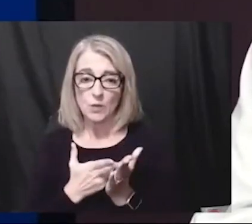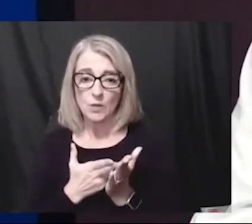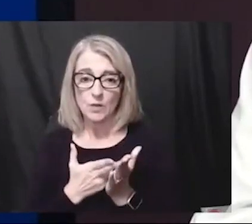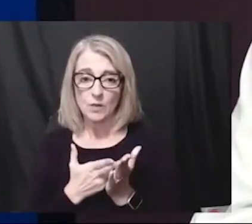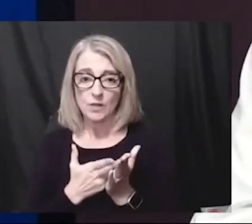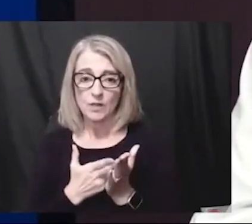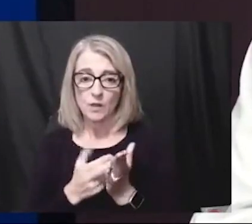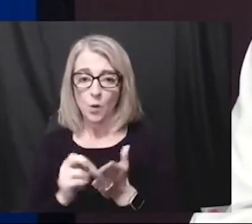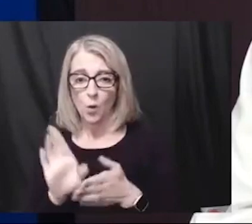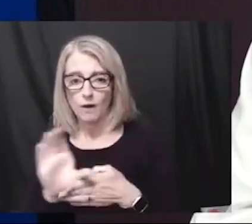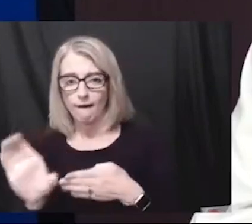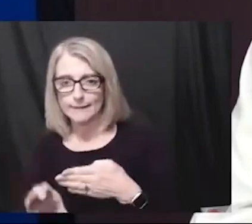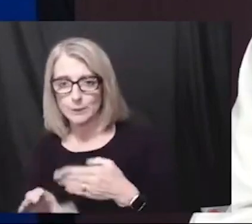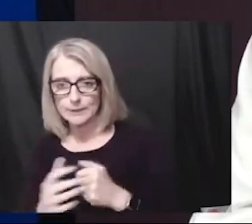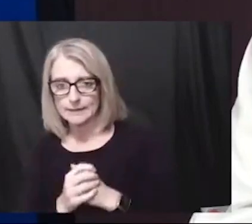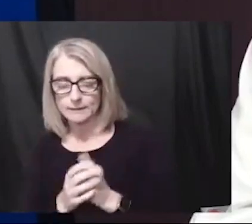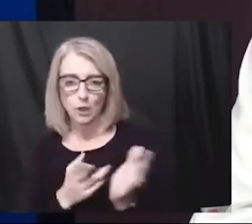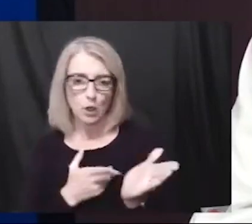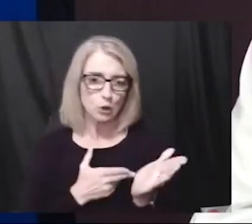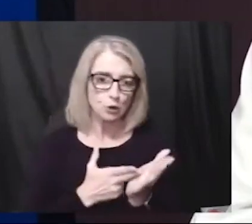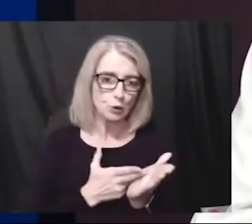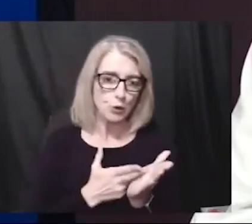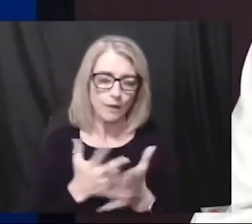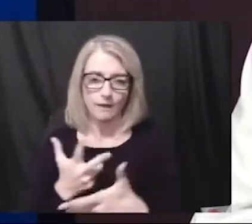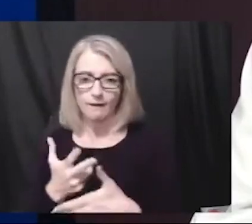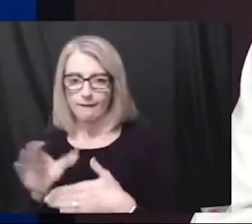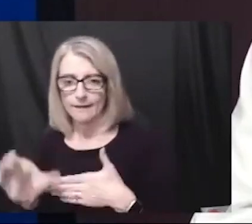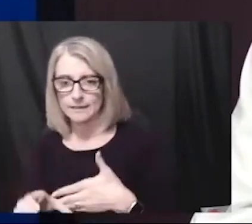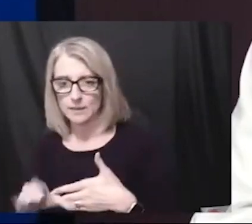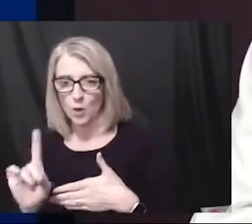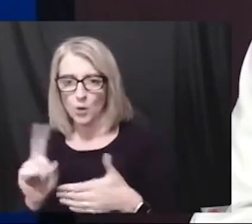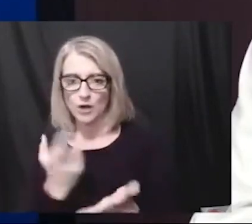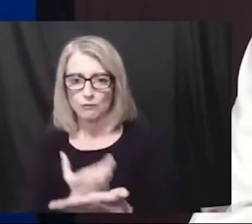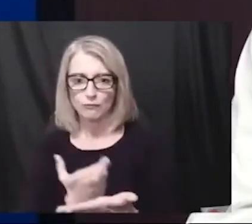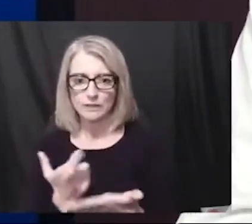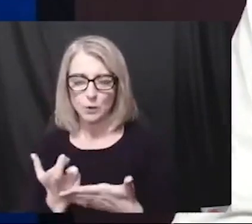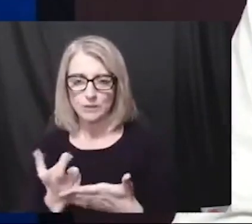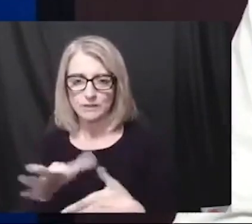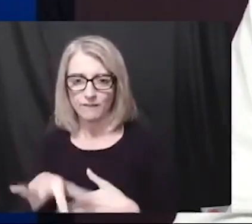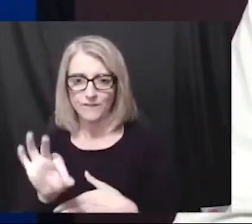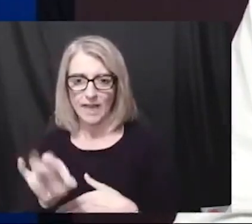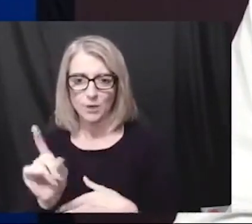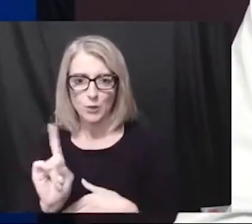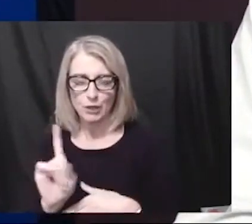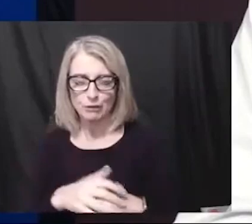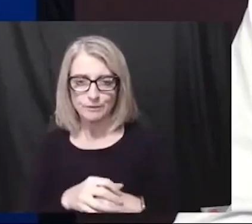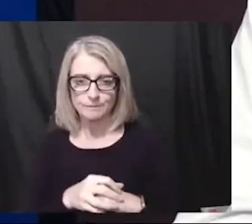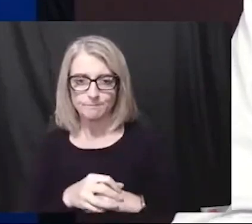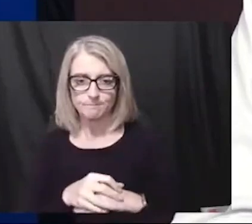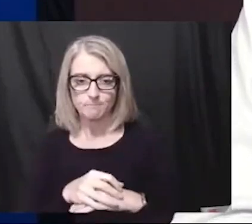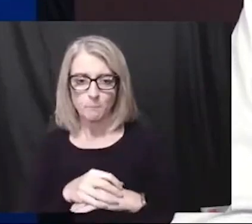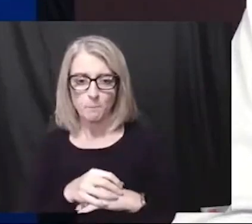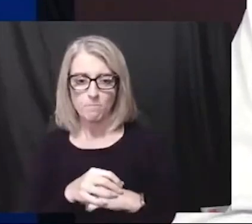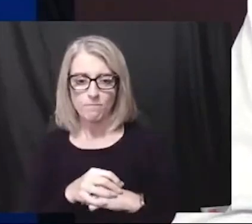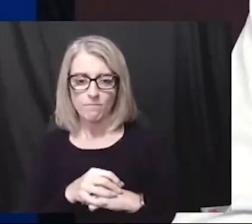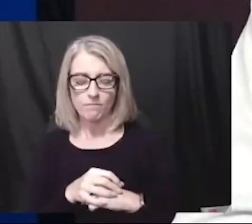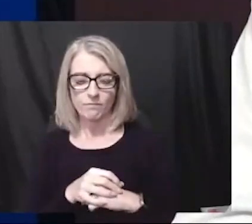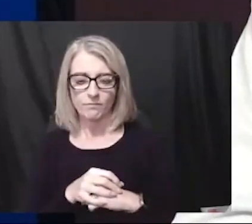those who are vaccinated. That's the real question. Also, myocarditis in young people, especially those over 12, we know, tends to be